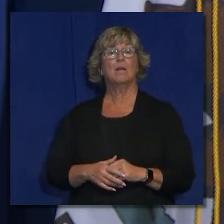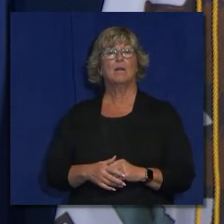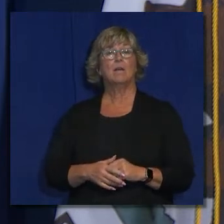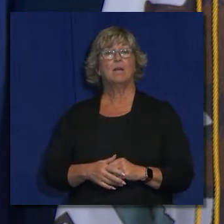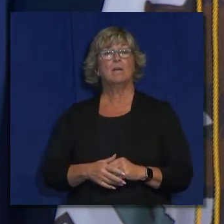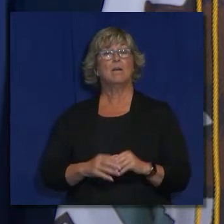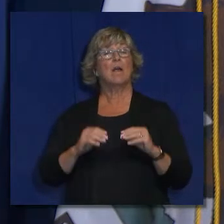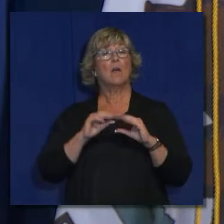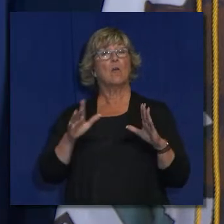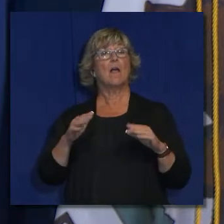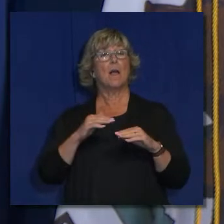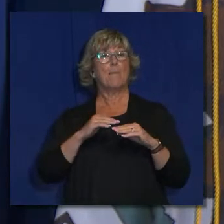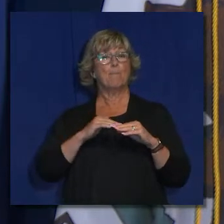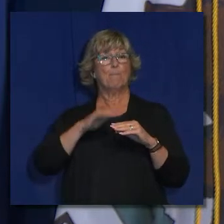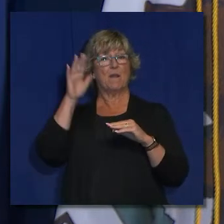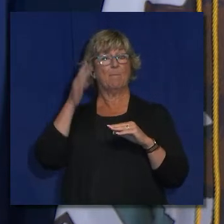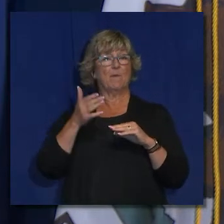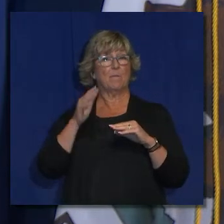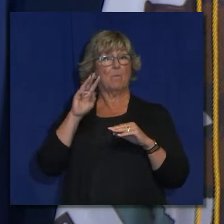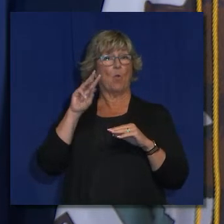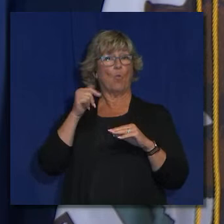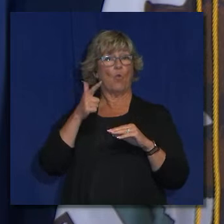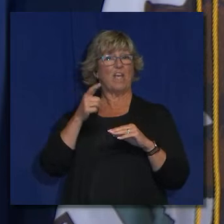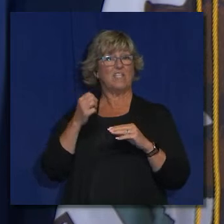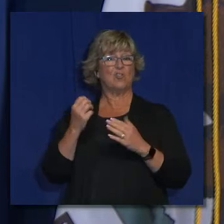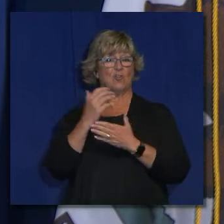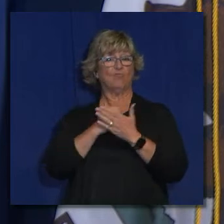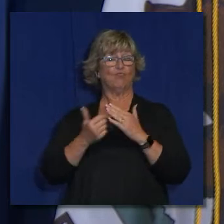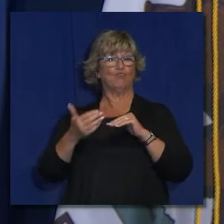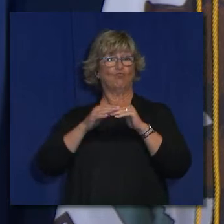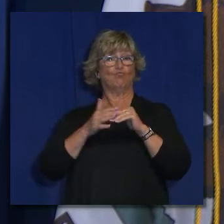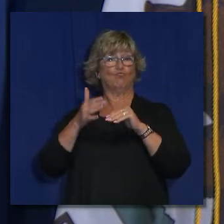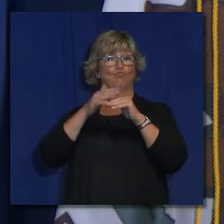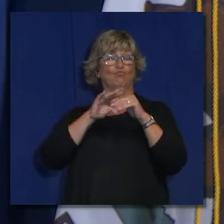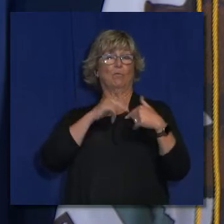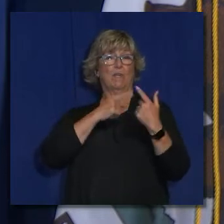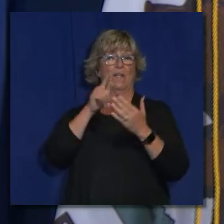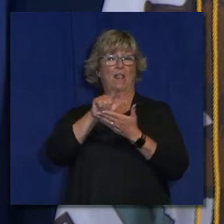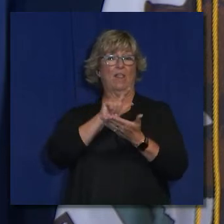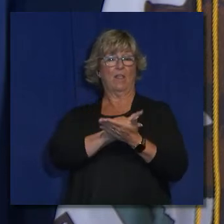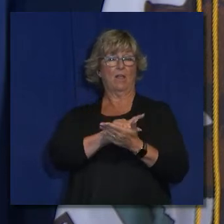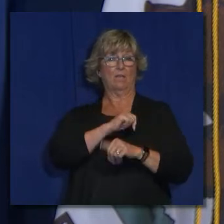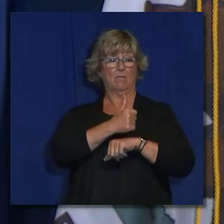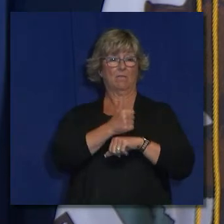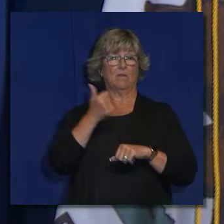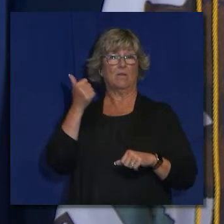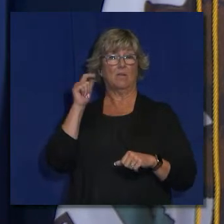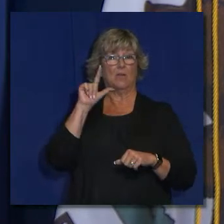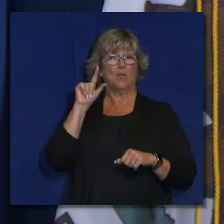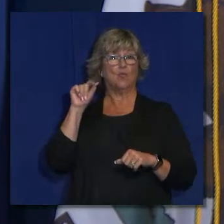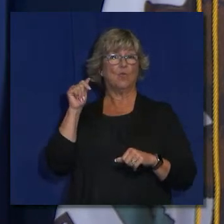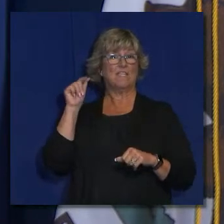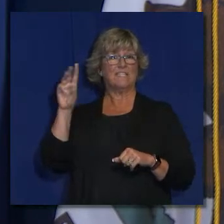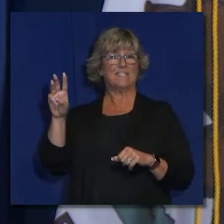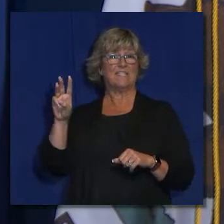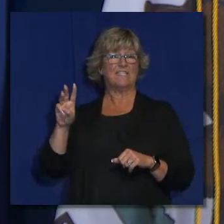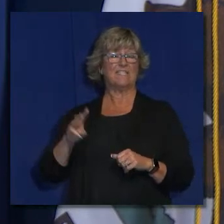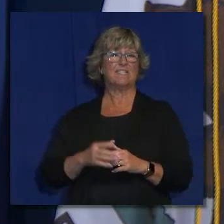about, obviously the minimum wage has been going up for several years now since the law was enacted in 2016.